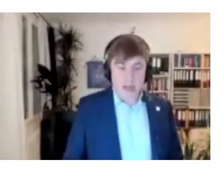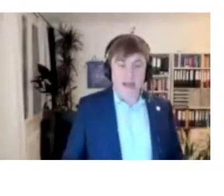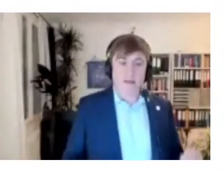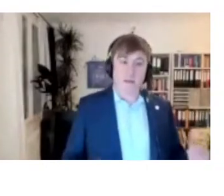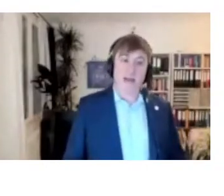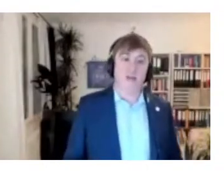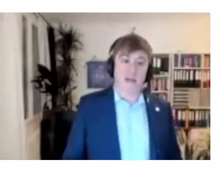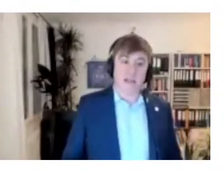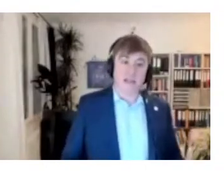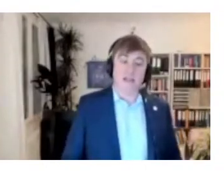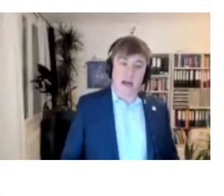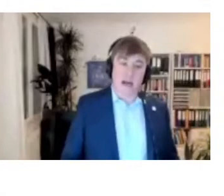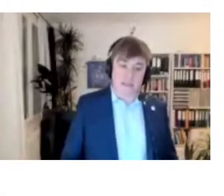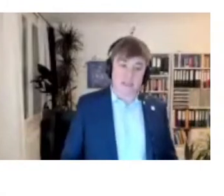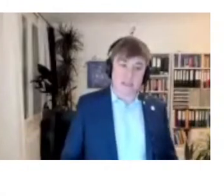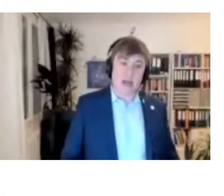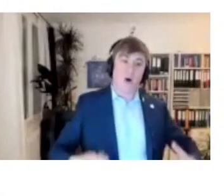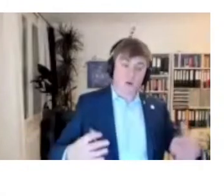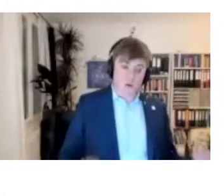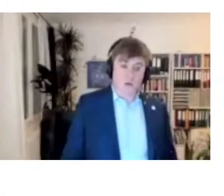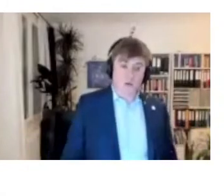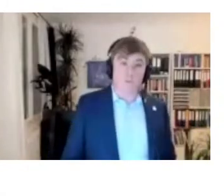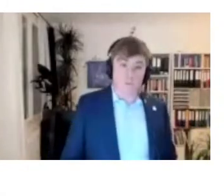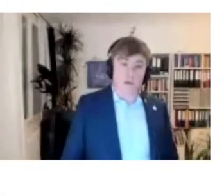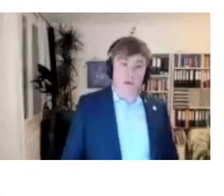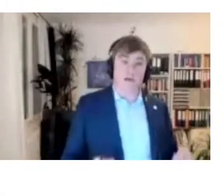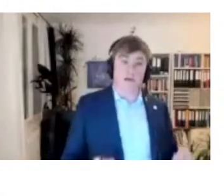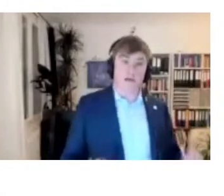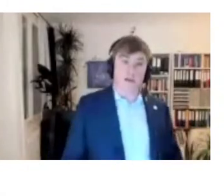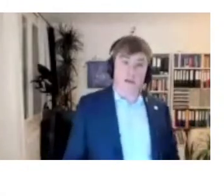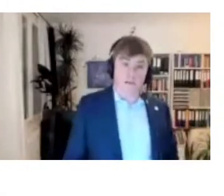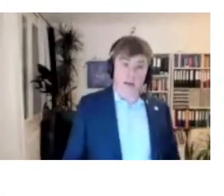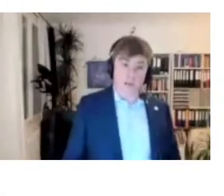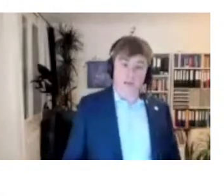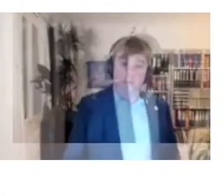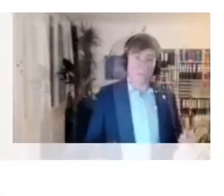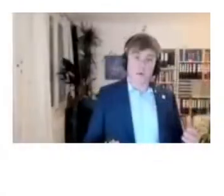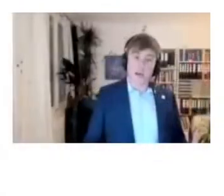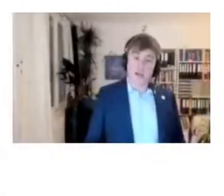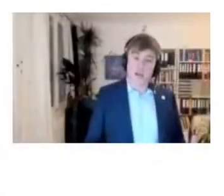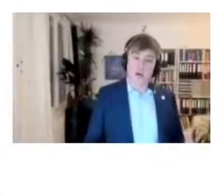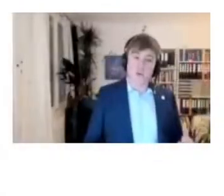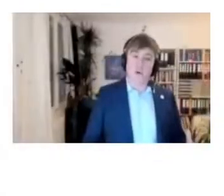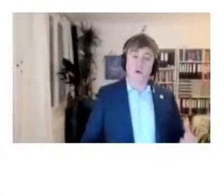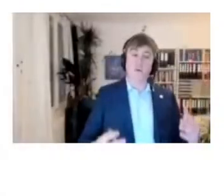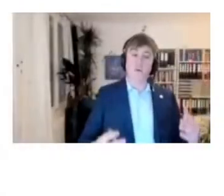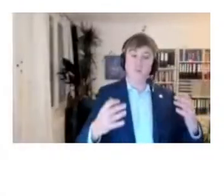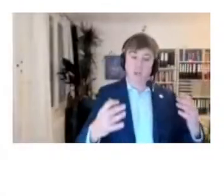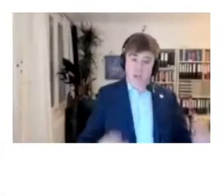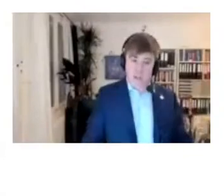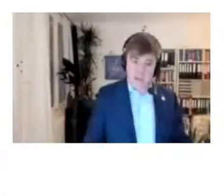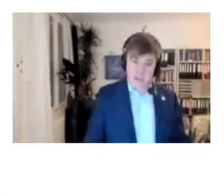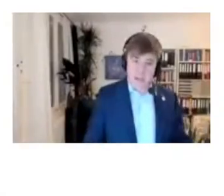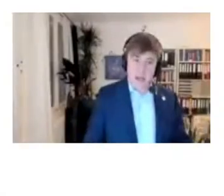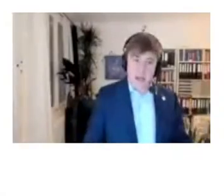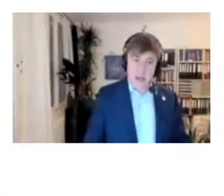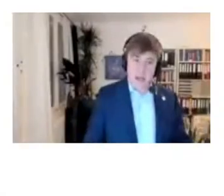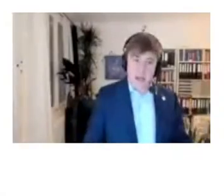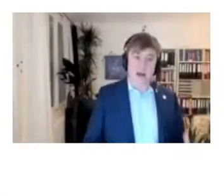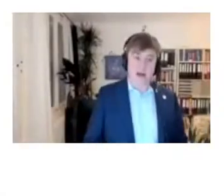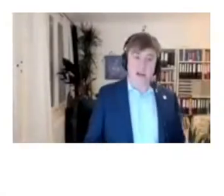Y mind you that India has also problems about the digital divide with a population of over 1 billion